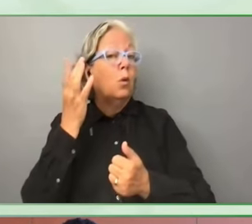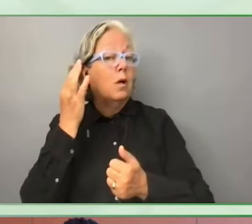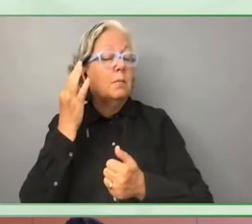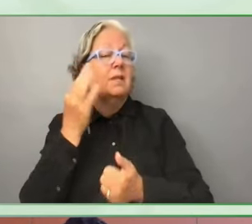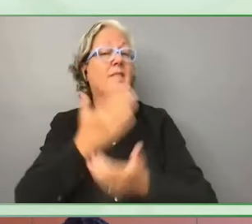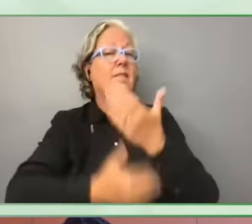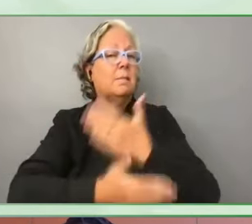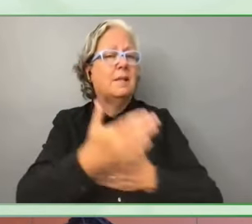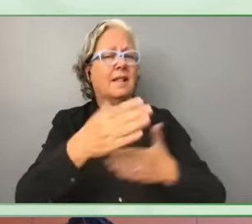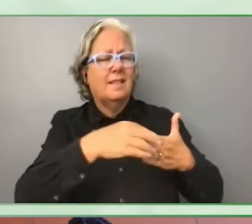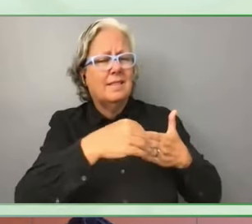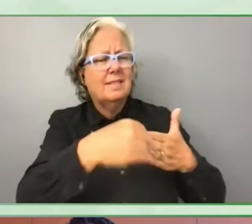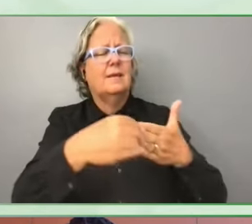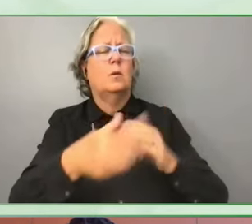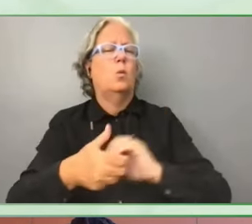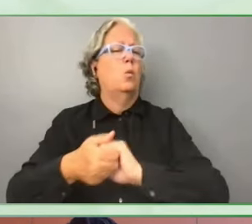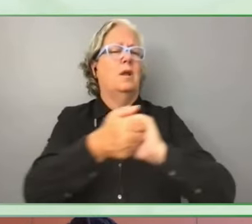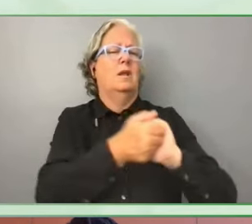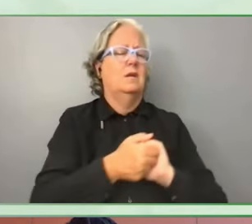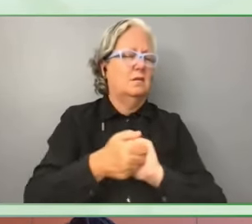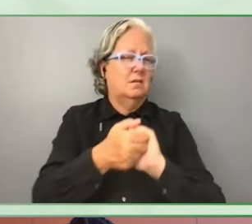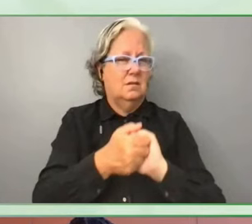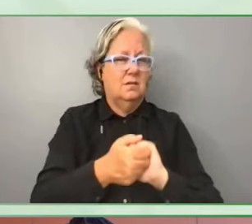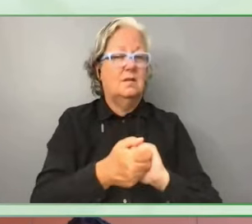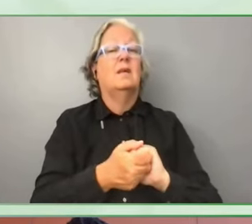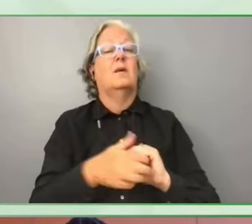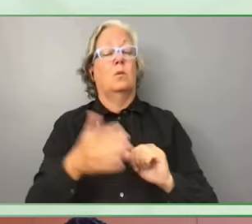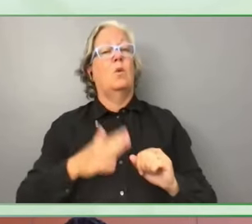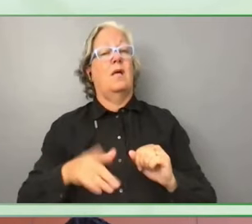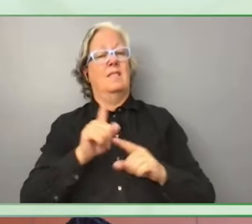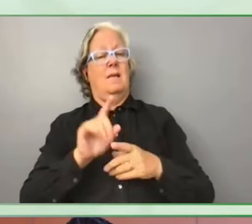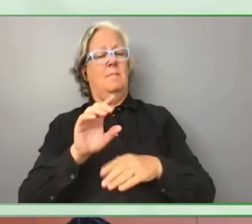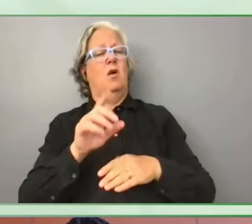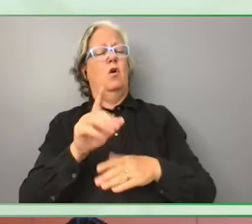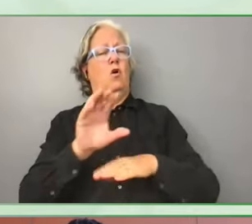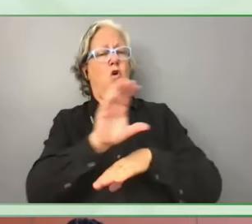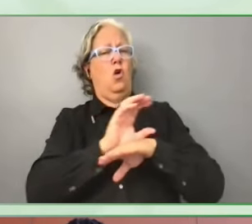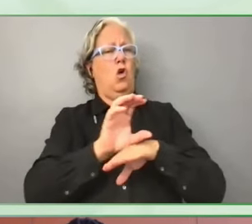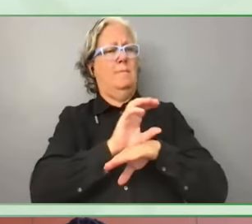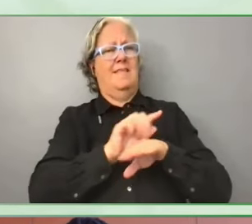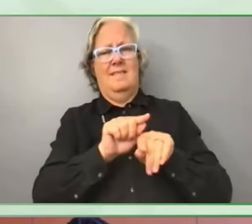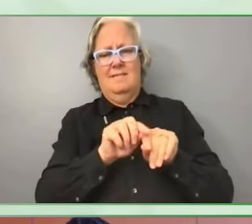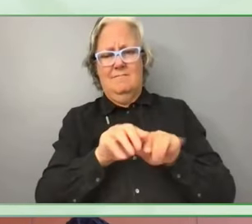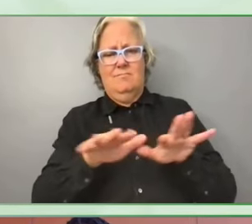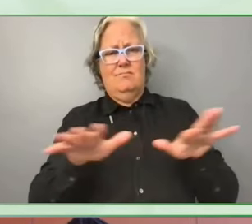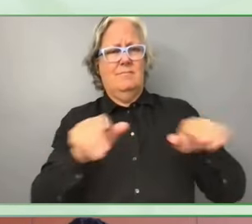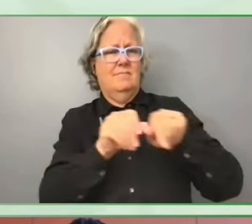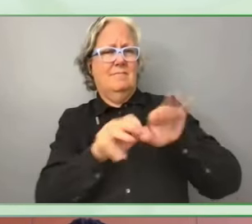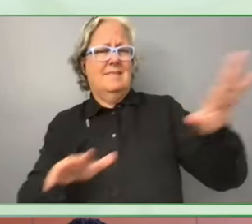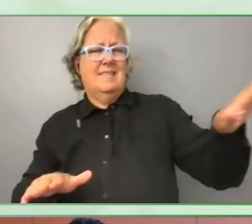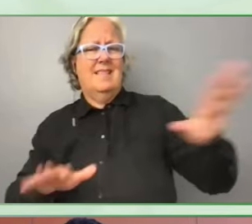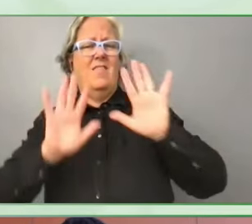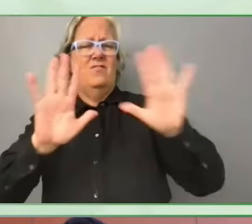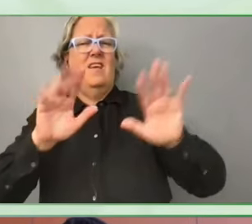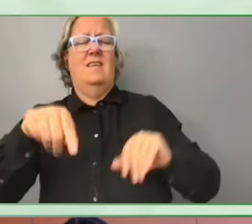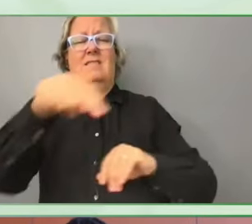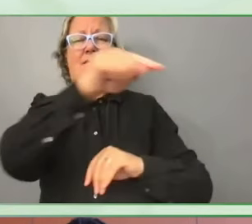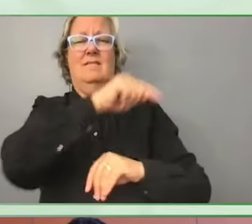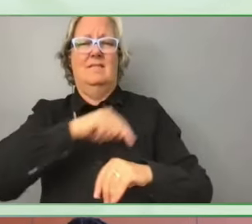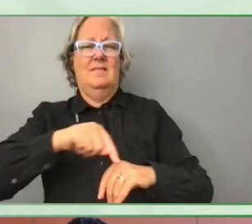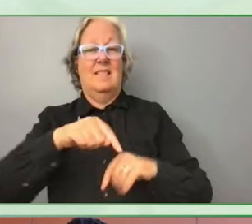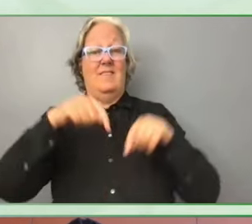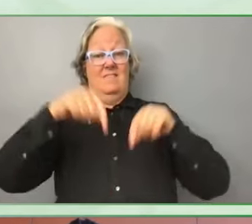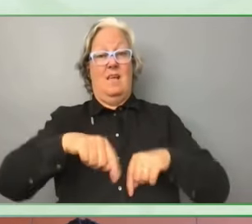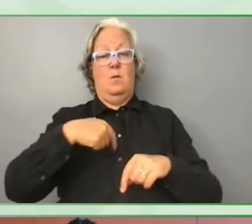for them in all the 10 regions of Cameroon, because the DIVAL was limited just in Southwest and in Kumba